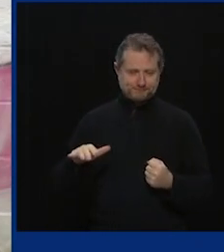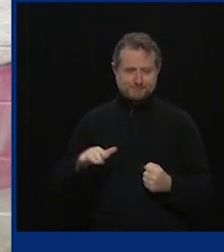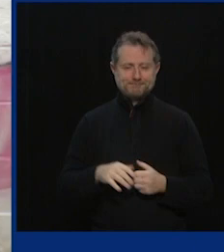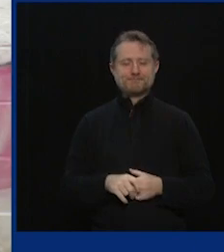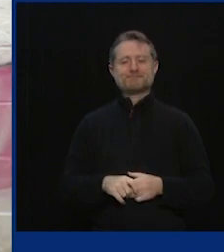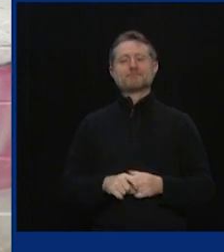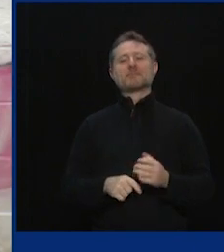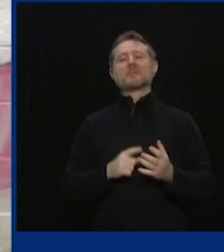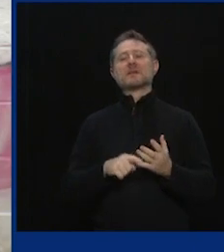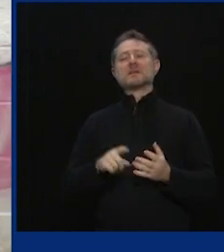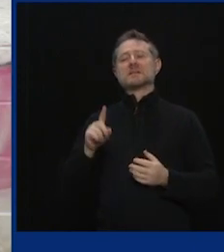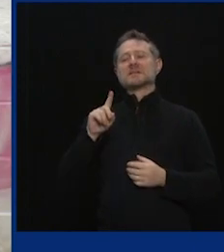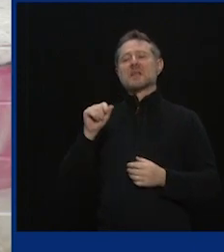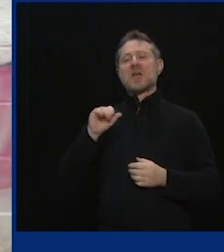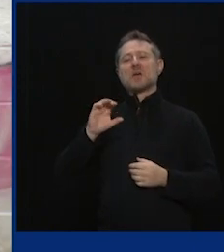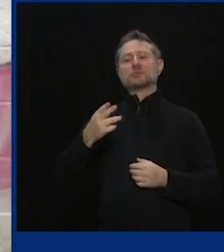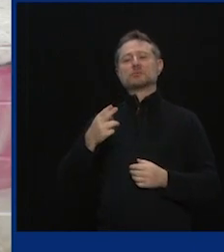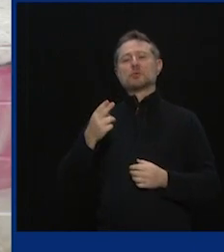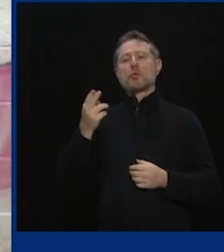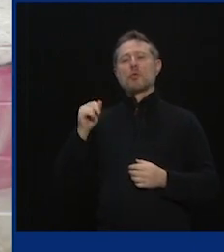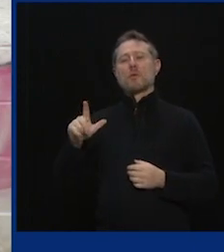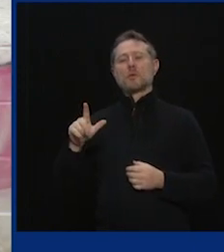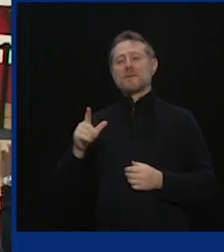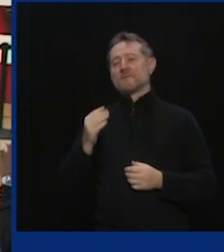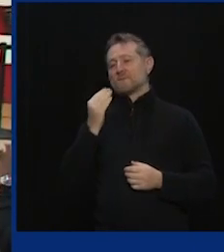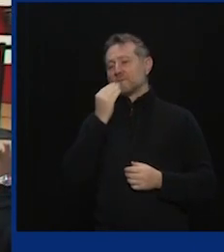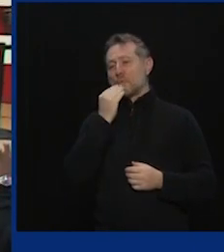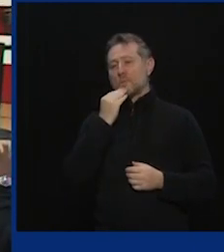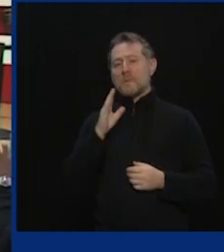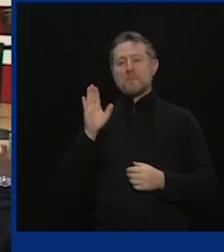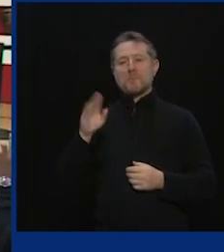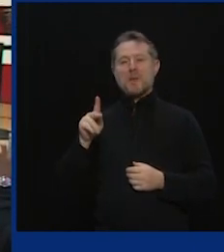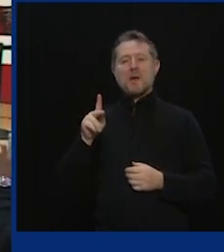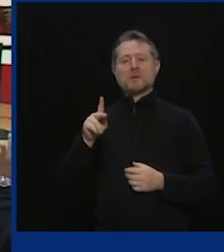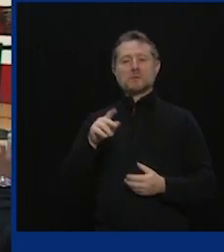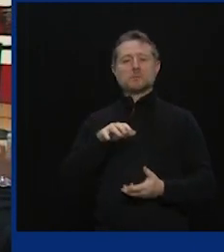Zach Hall, Food Bank of NYC.